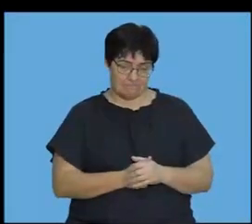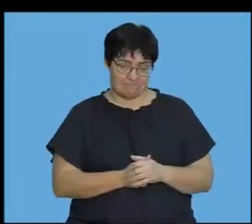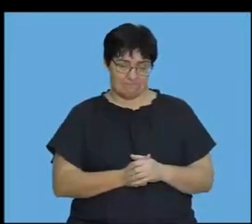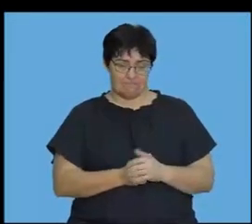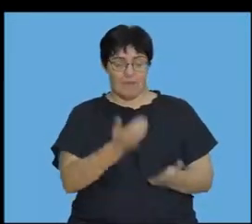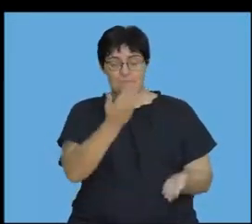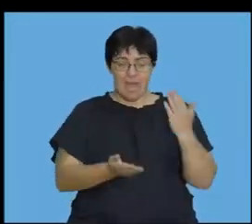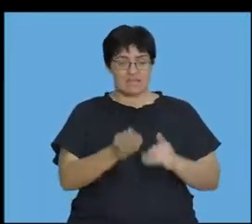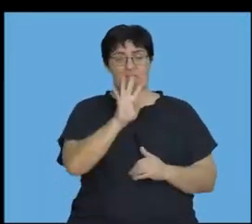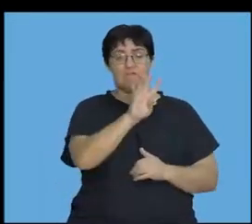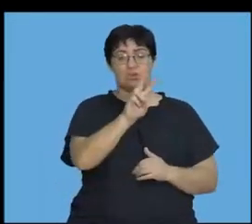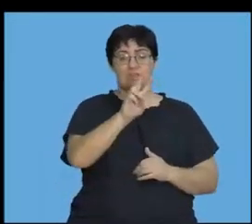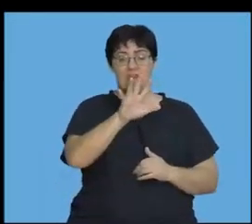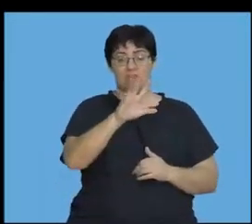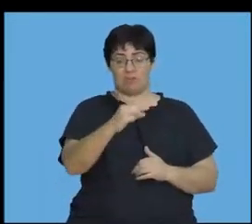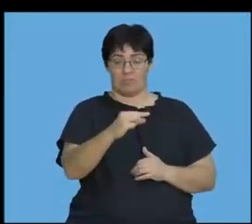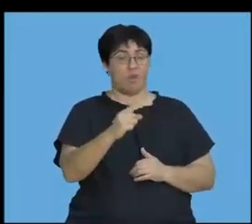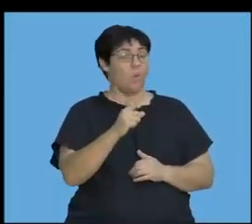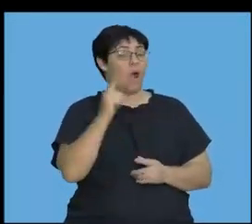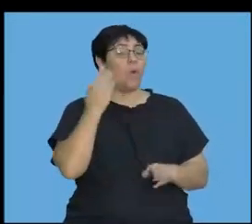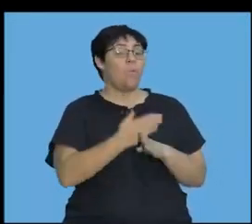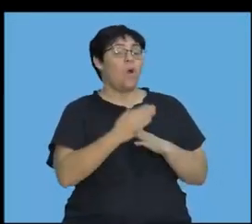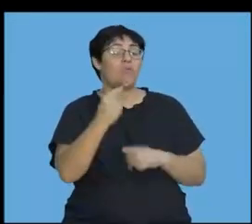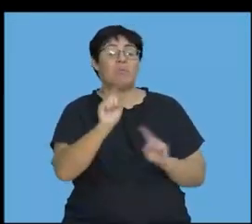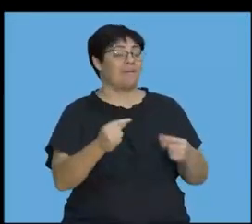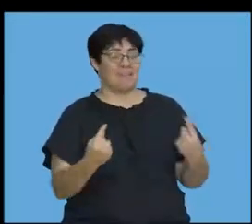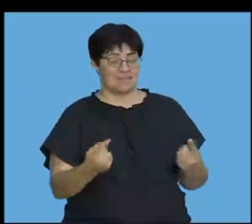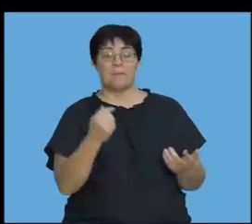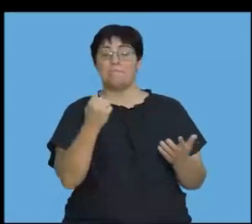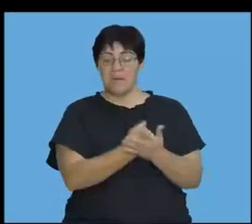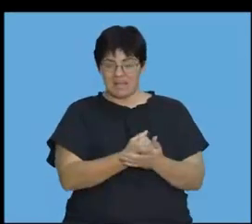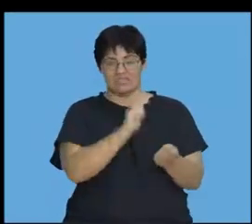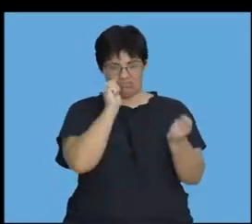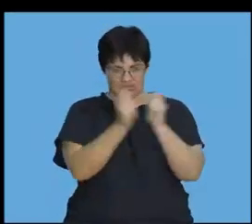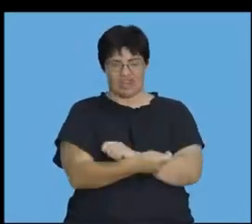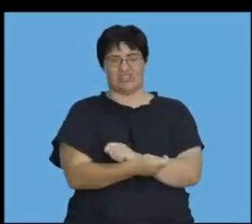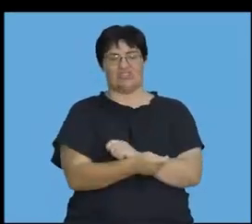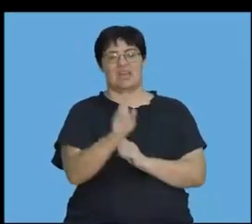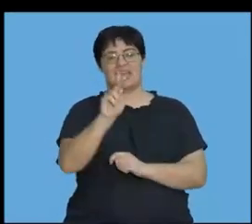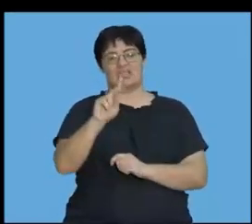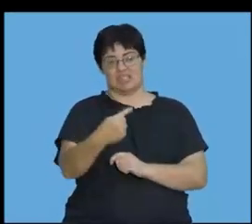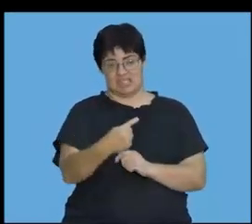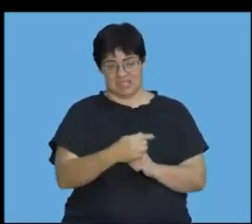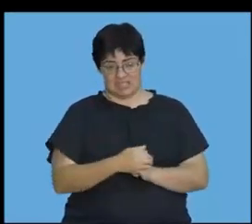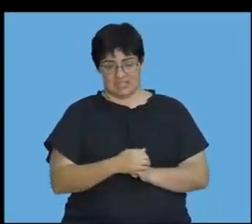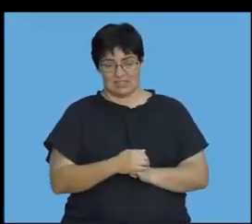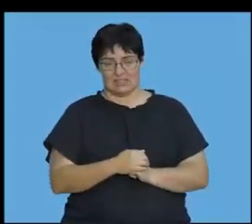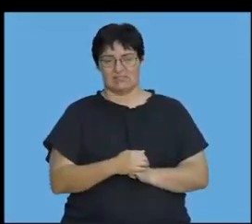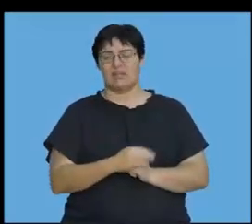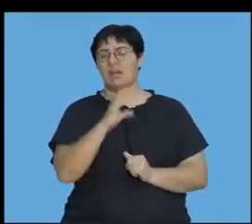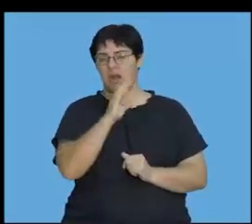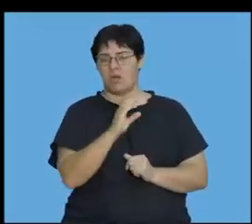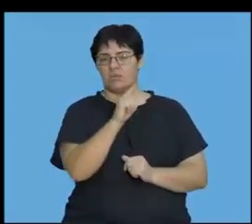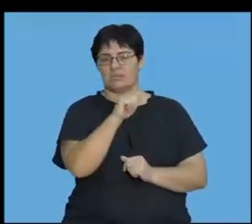my object is 425 grams. Remember, we can't work in grams. So we have to change that to kilograms, which means we're going